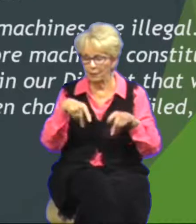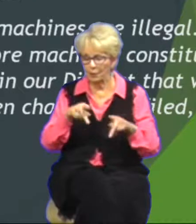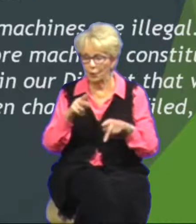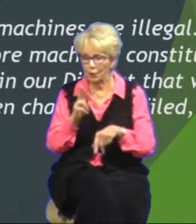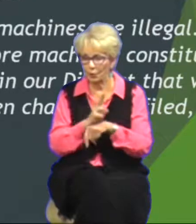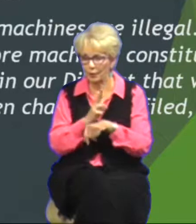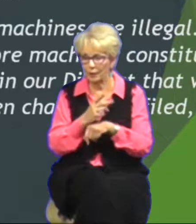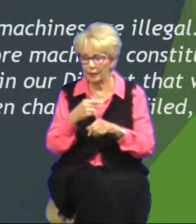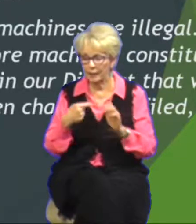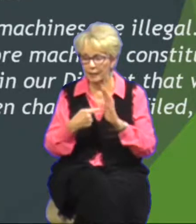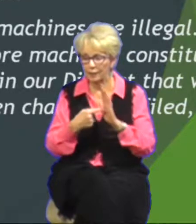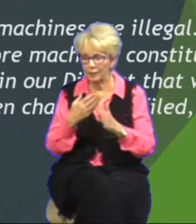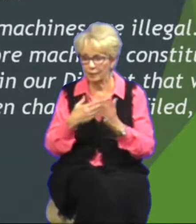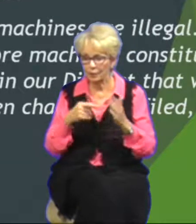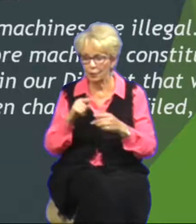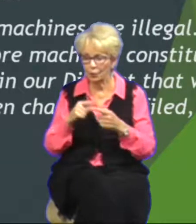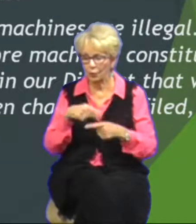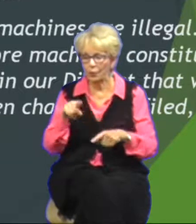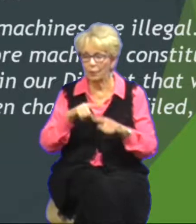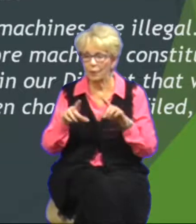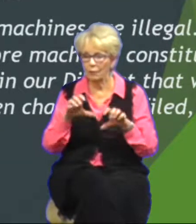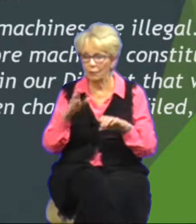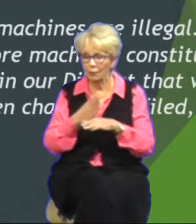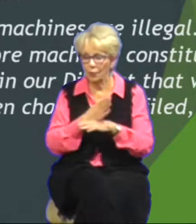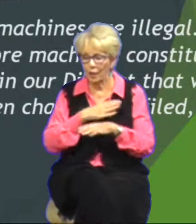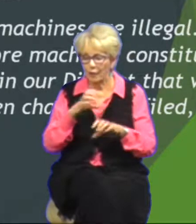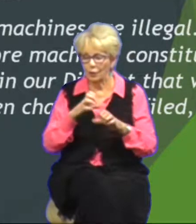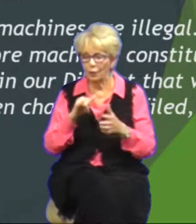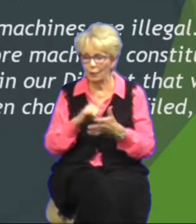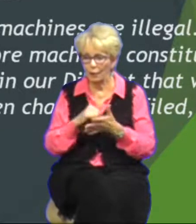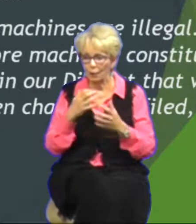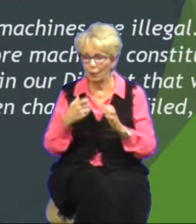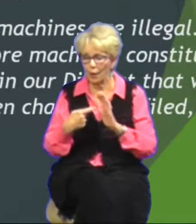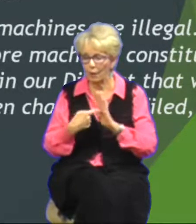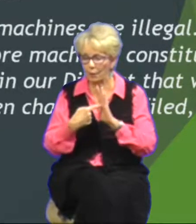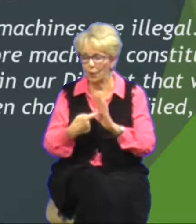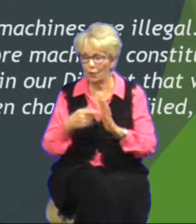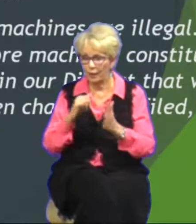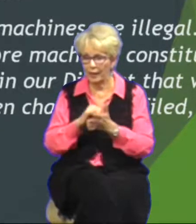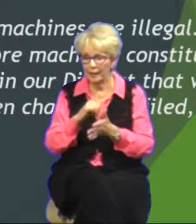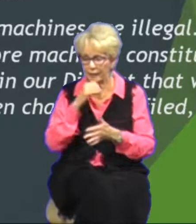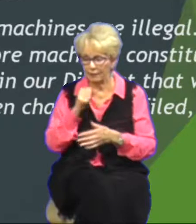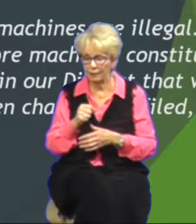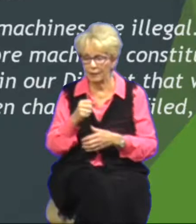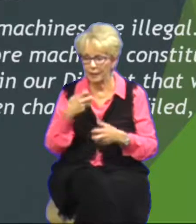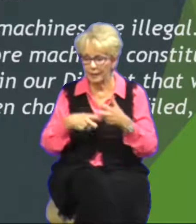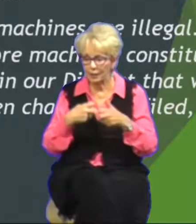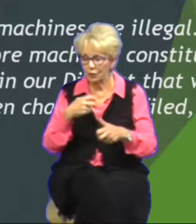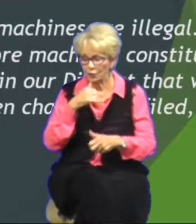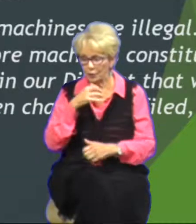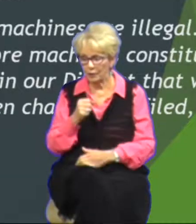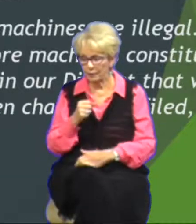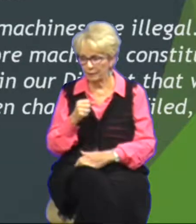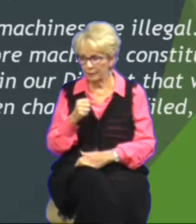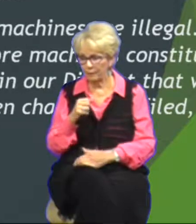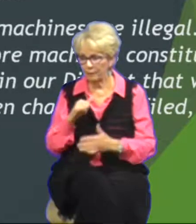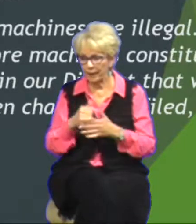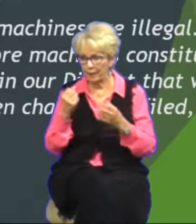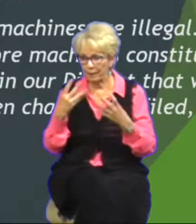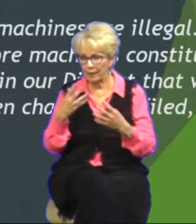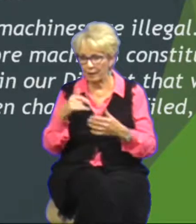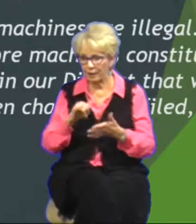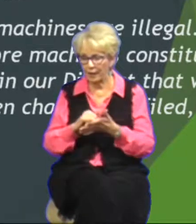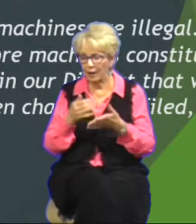I want to illustrate something to you. But before I do that, I wanted to point out that this is an issue that many of